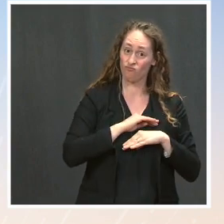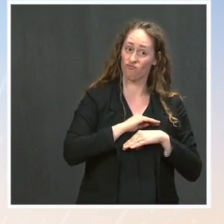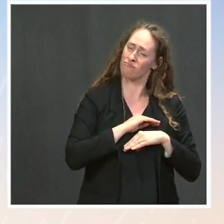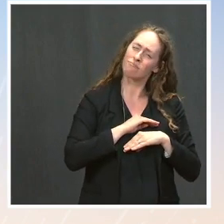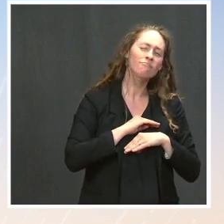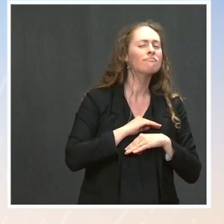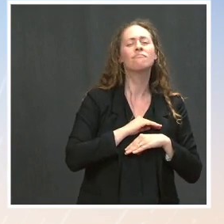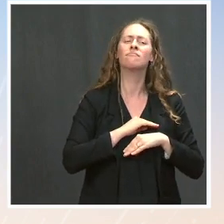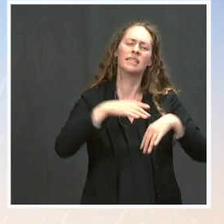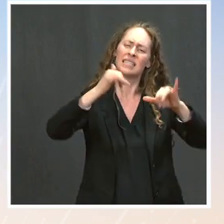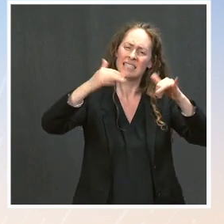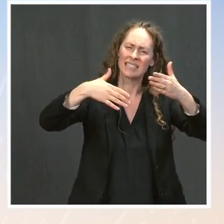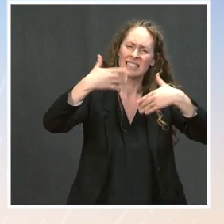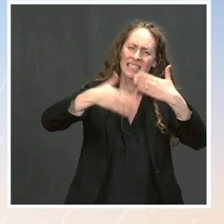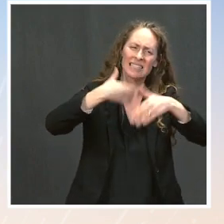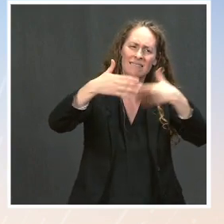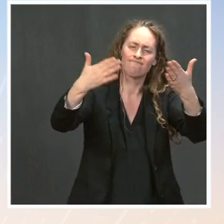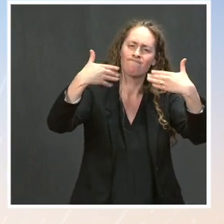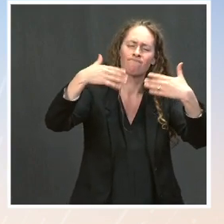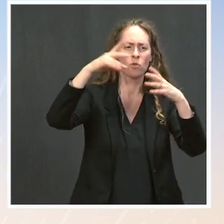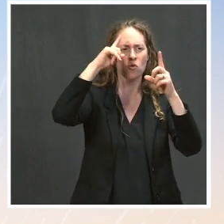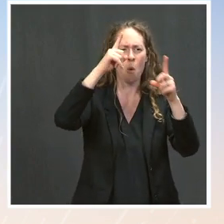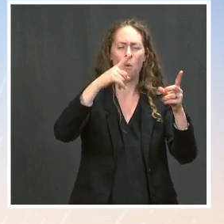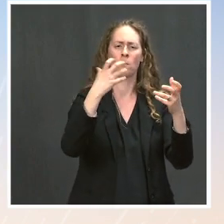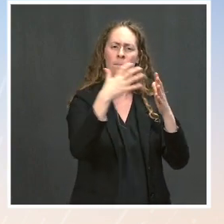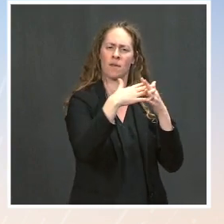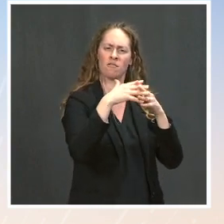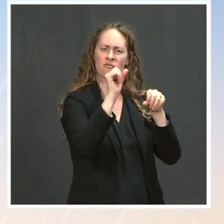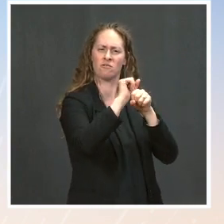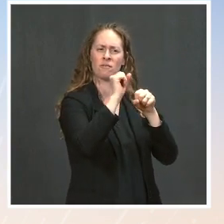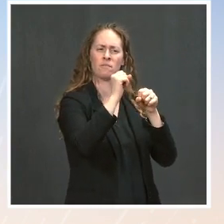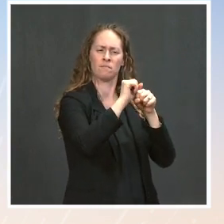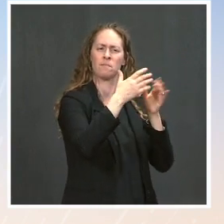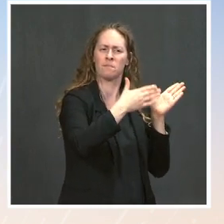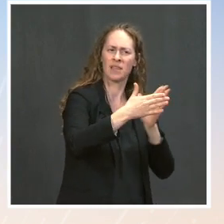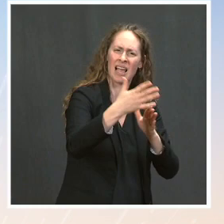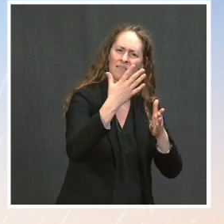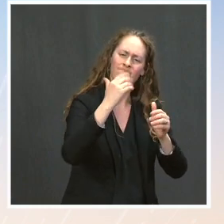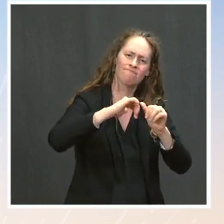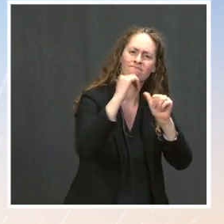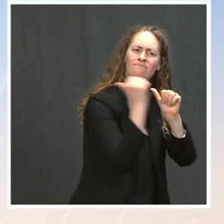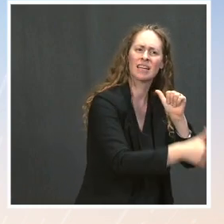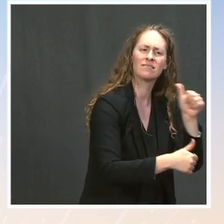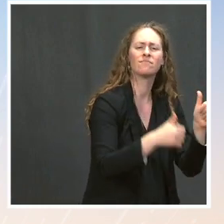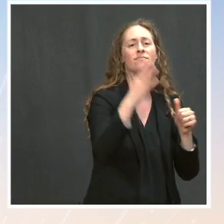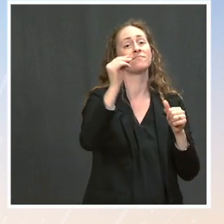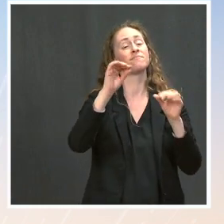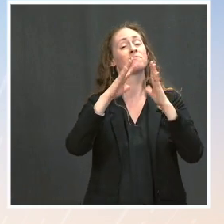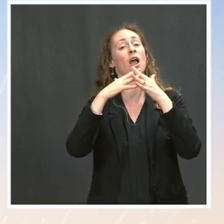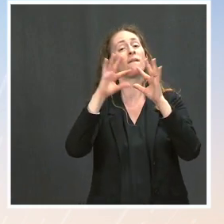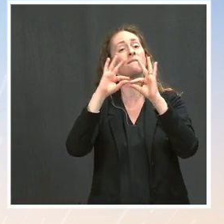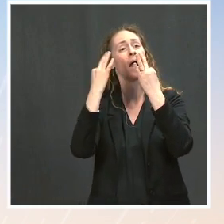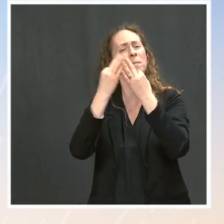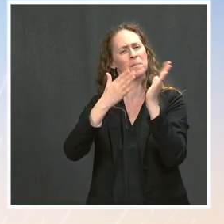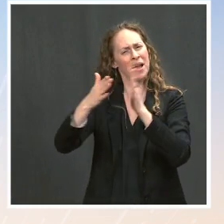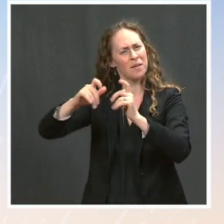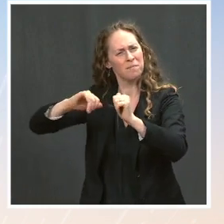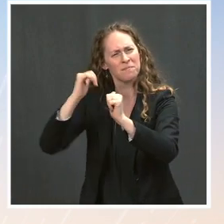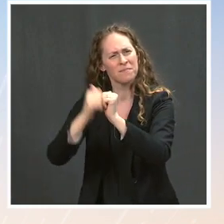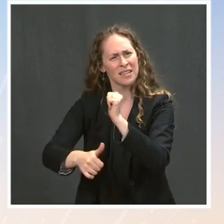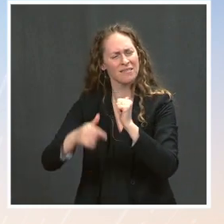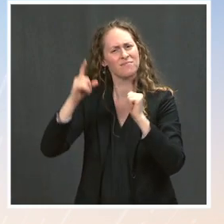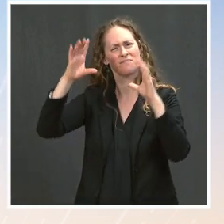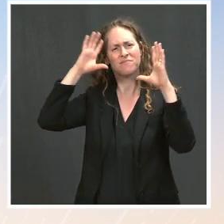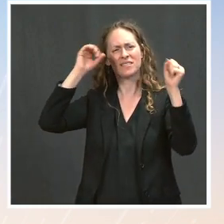get the American Jobs Plan passed and ultimately the American Families Plan passed. But also, he knows that he needs to continue to